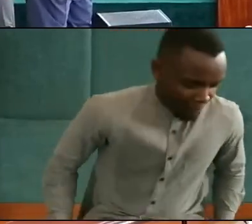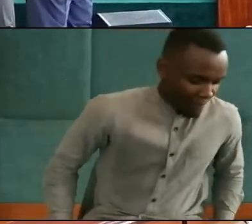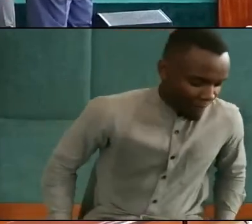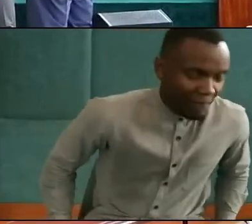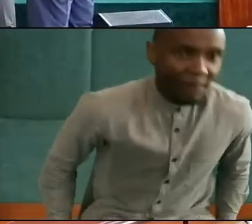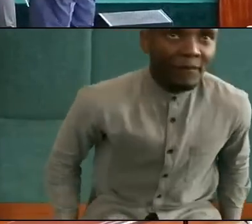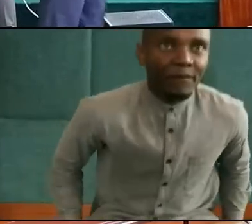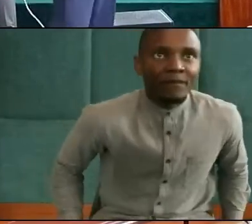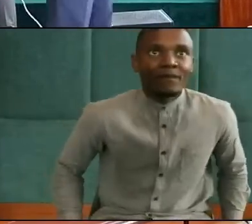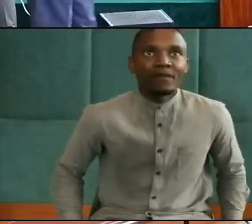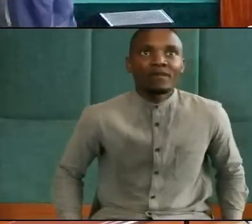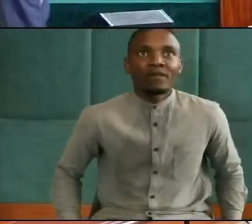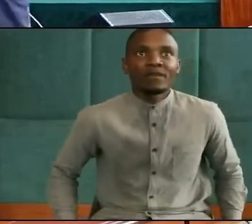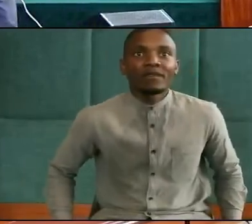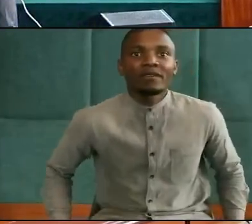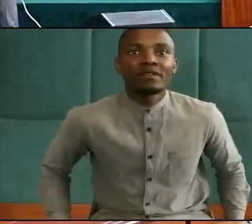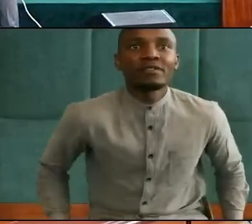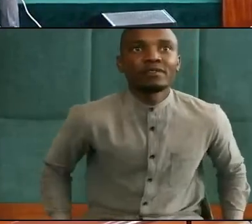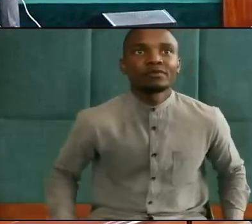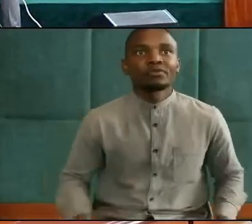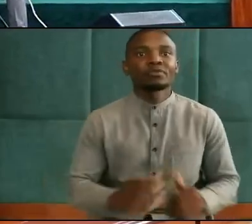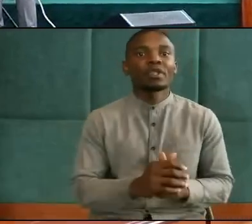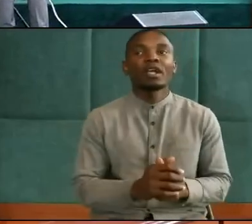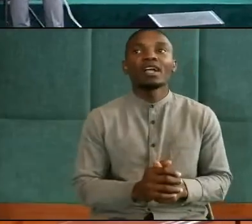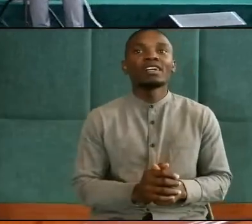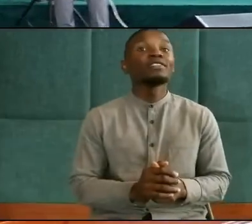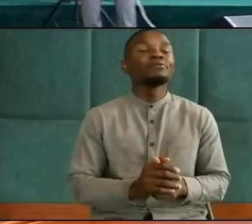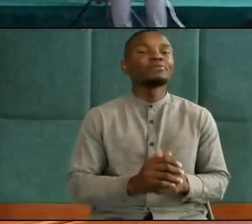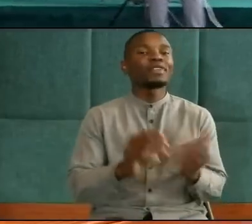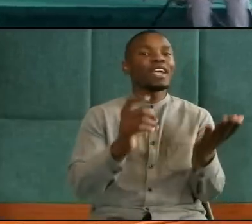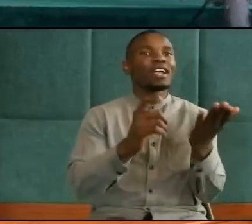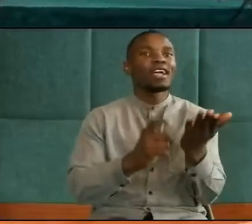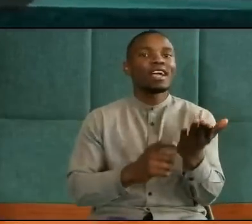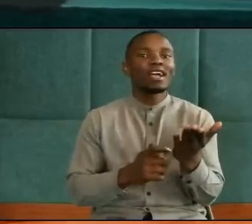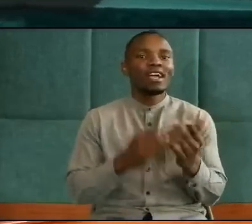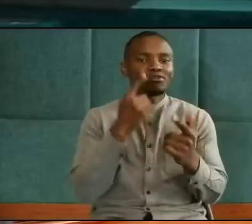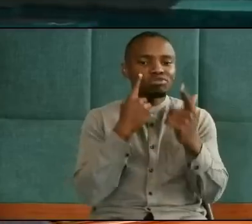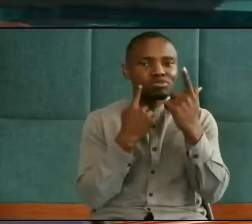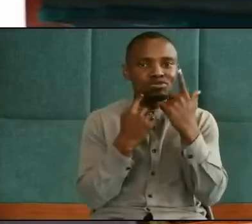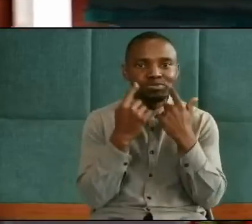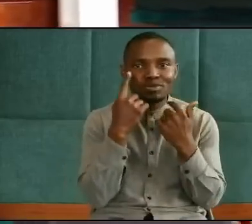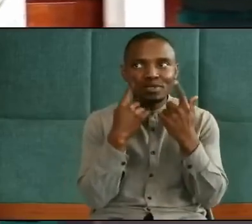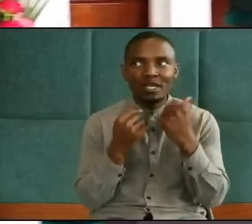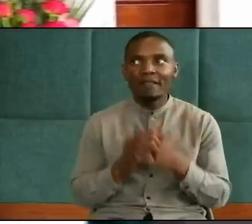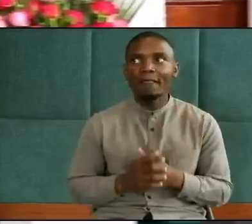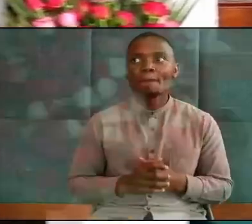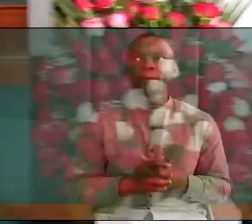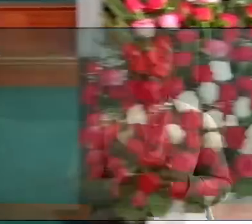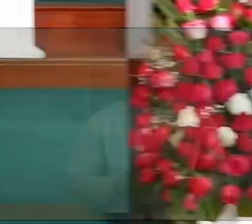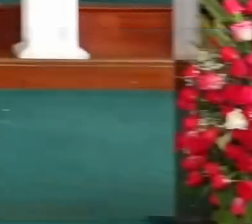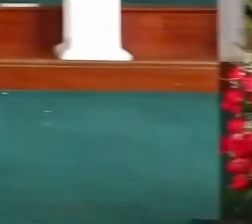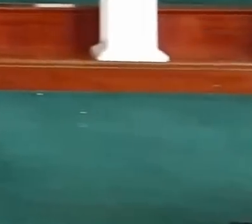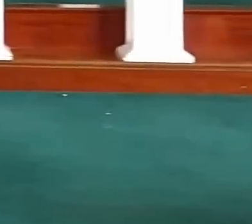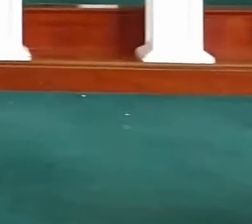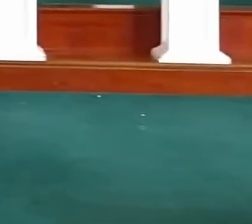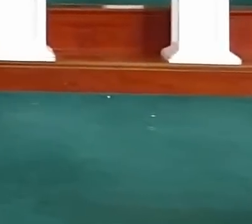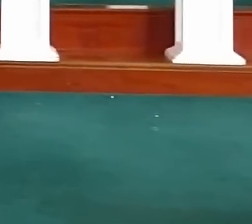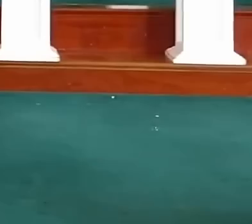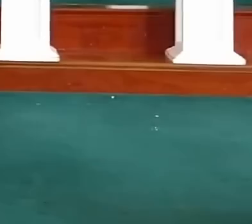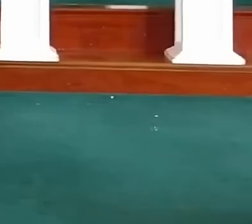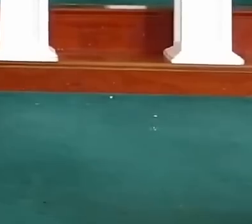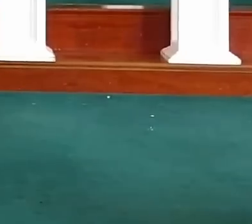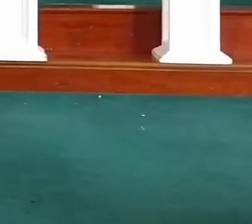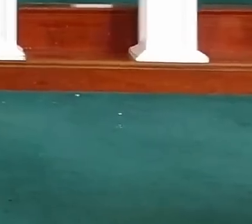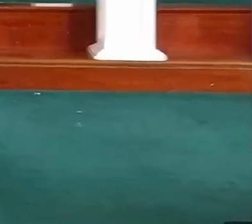Oniyaka. Ayikaka. Something. Something. John says, I